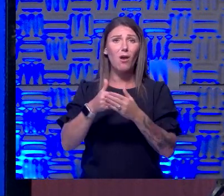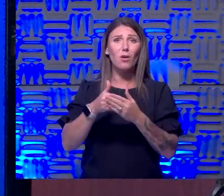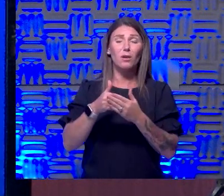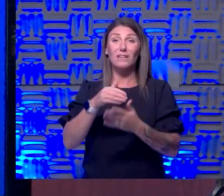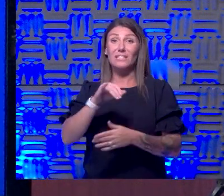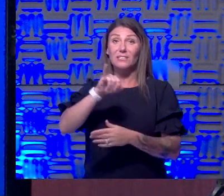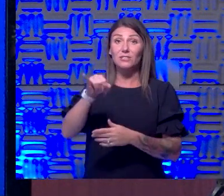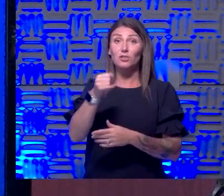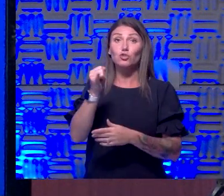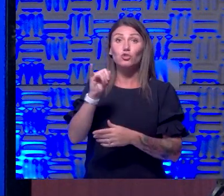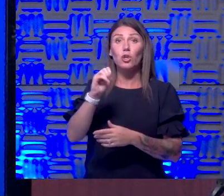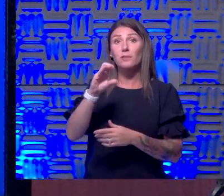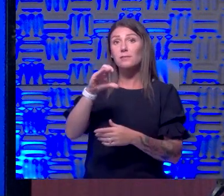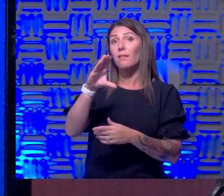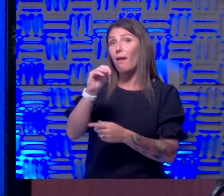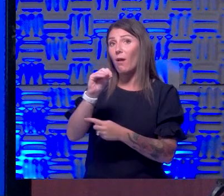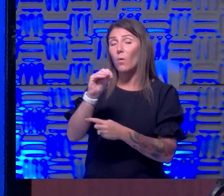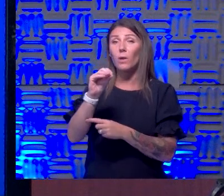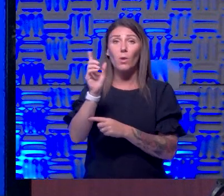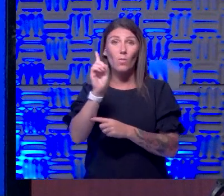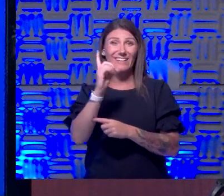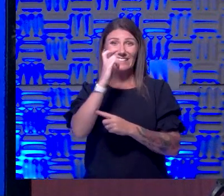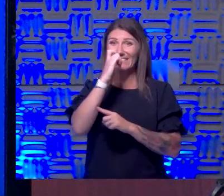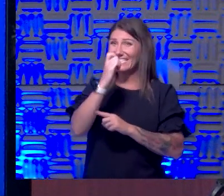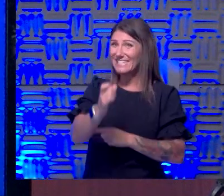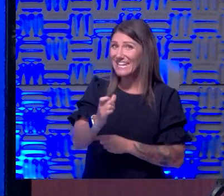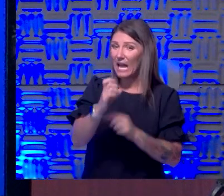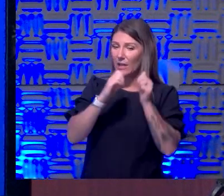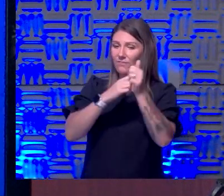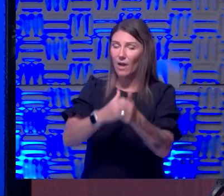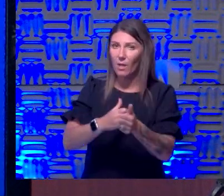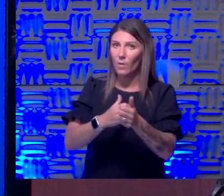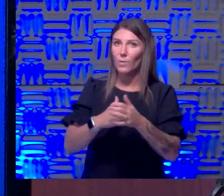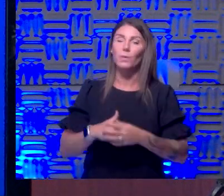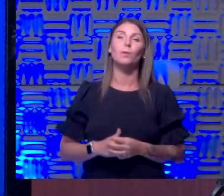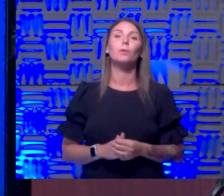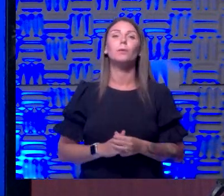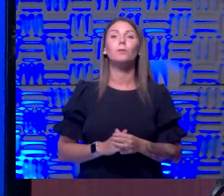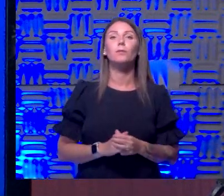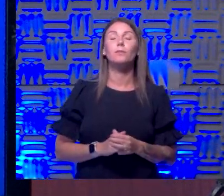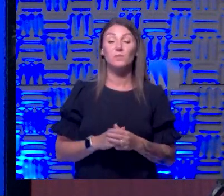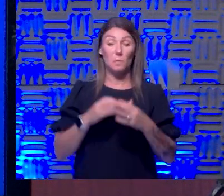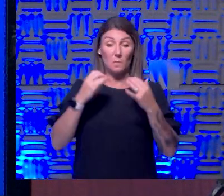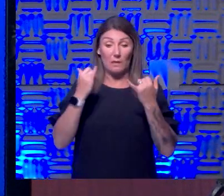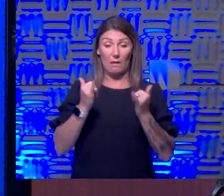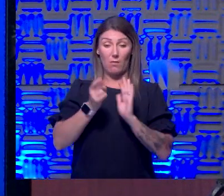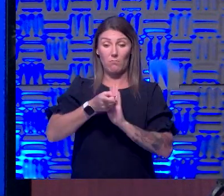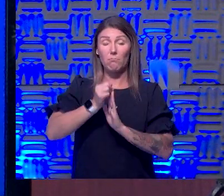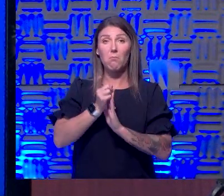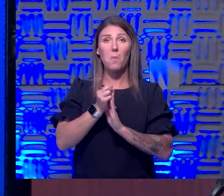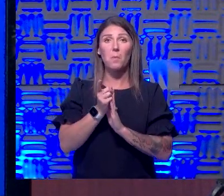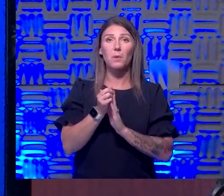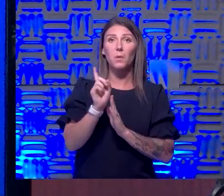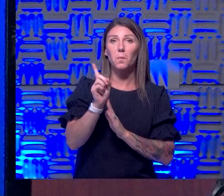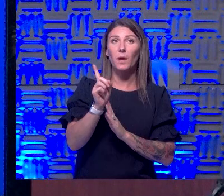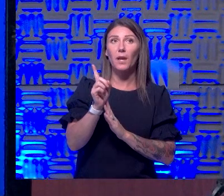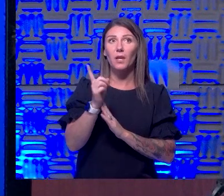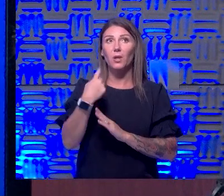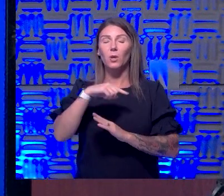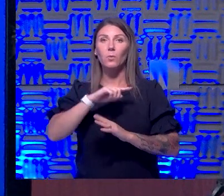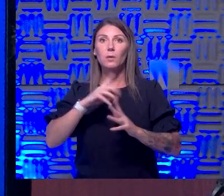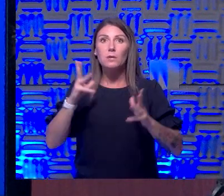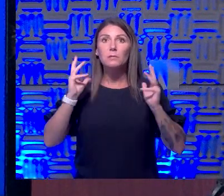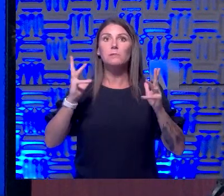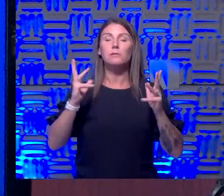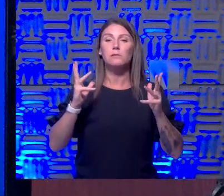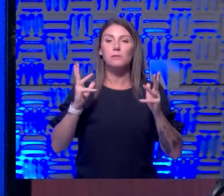Johnson County in particular, where that is not being followed. And so we're now at a point where we're kind of wringing our hands